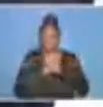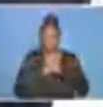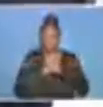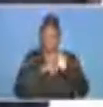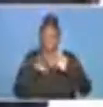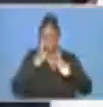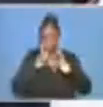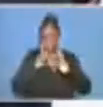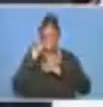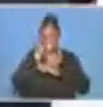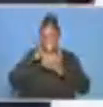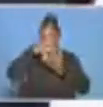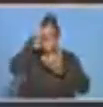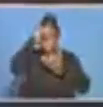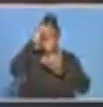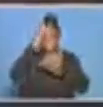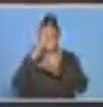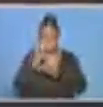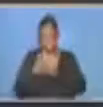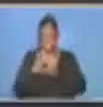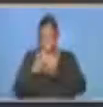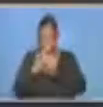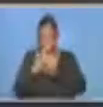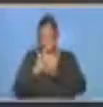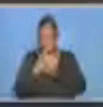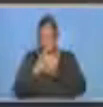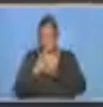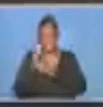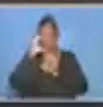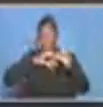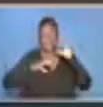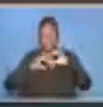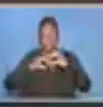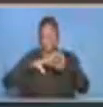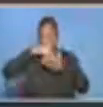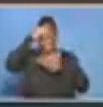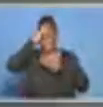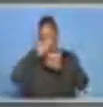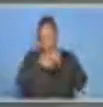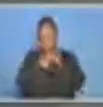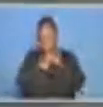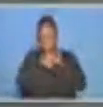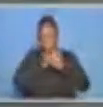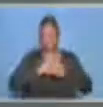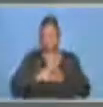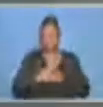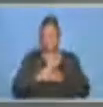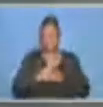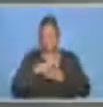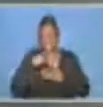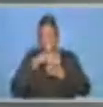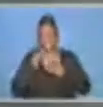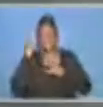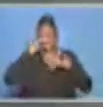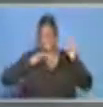people learn how to resolve stuff and just learn how to love. The police are violence and destruction.